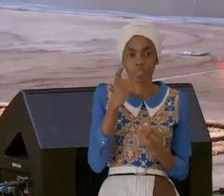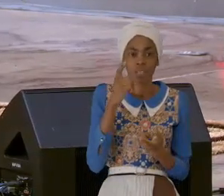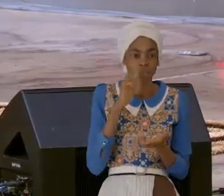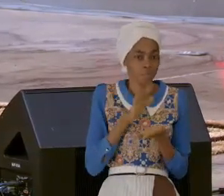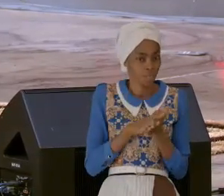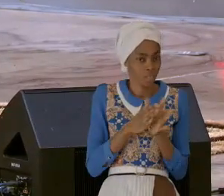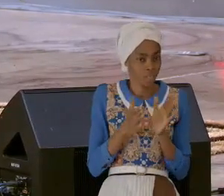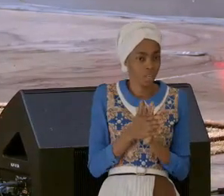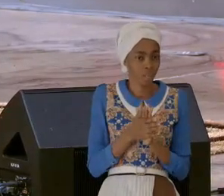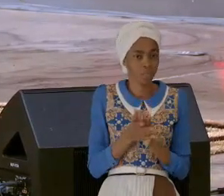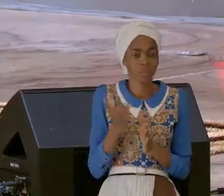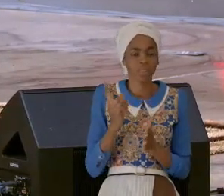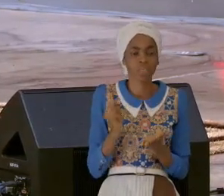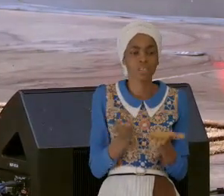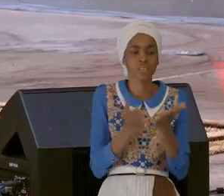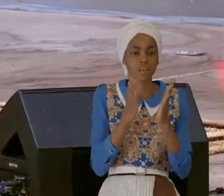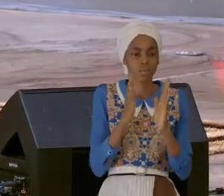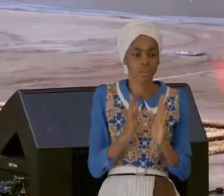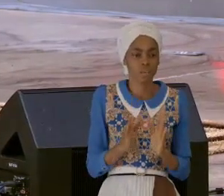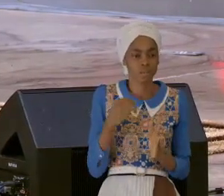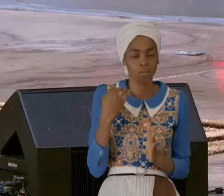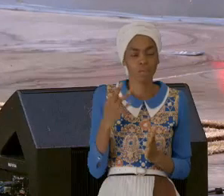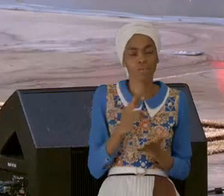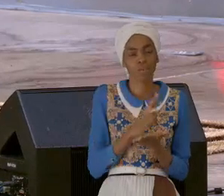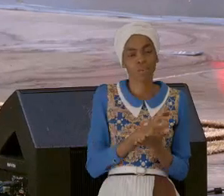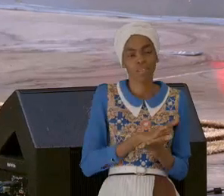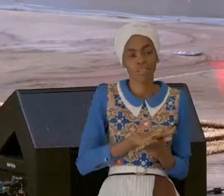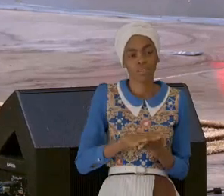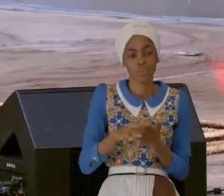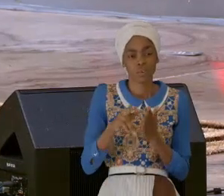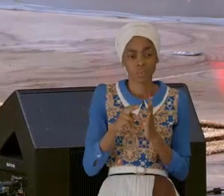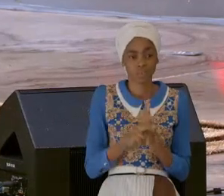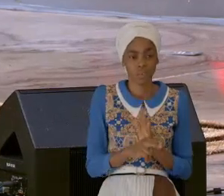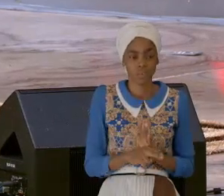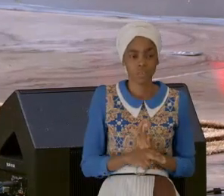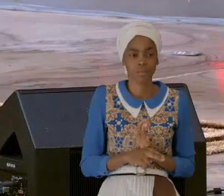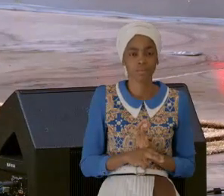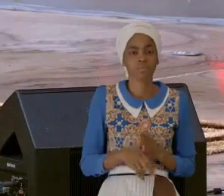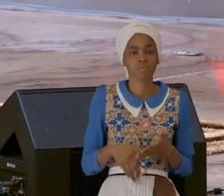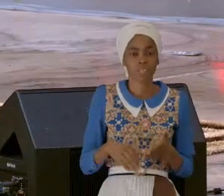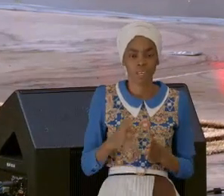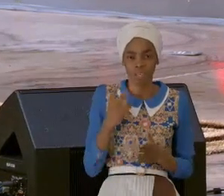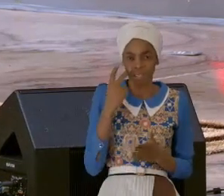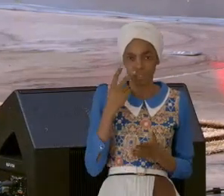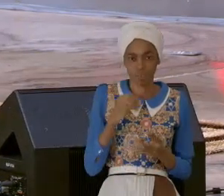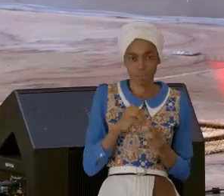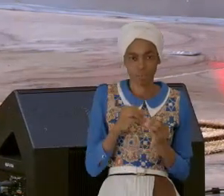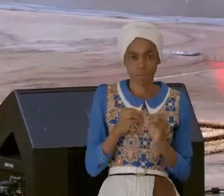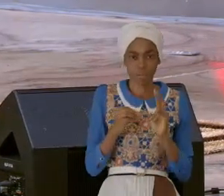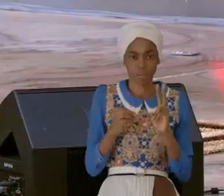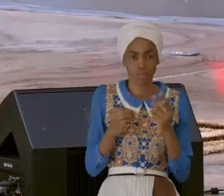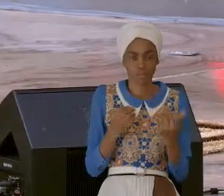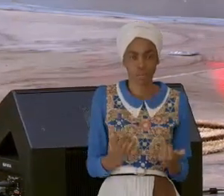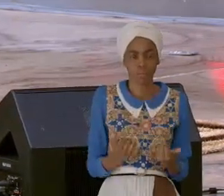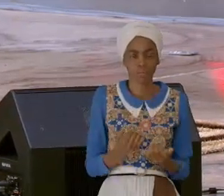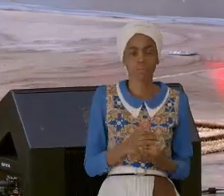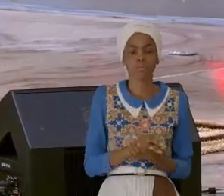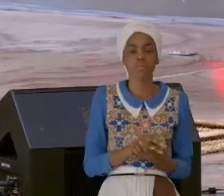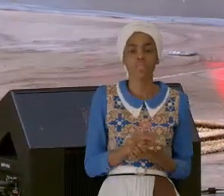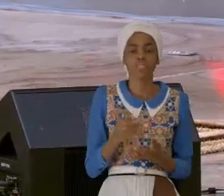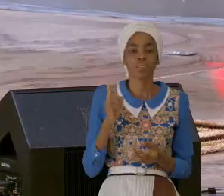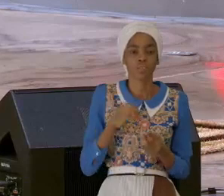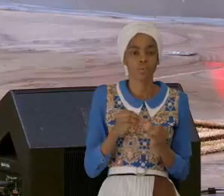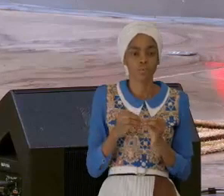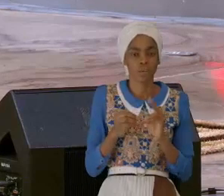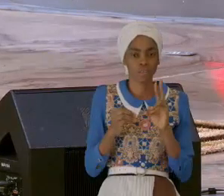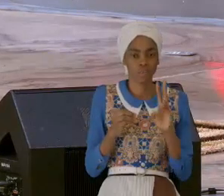became the servants of righteousness. Let's look at number 2 here. Number 2